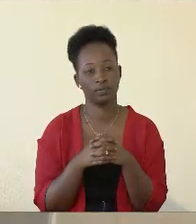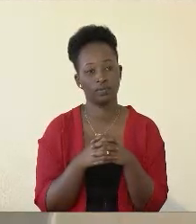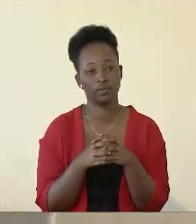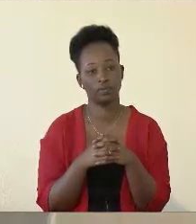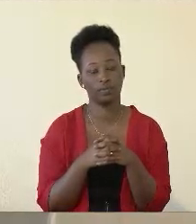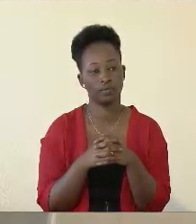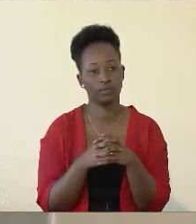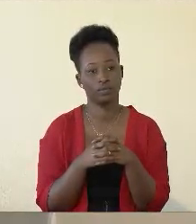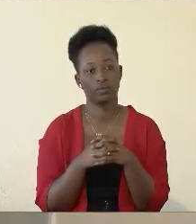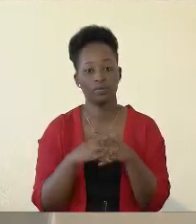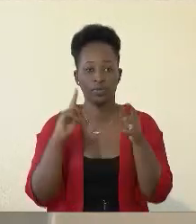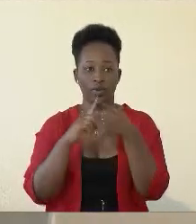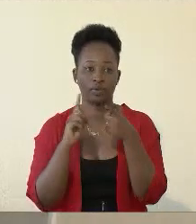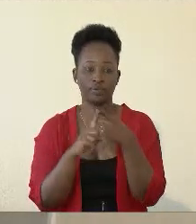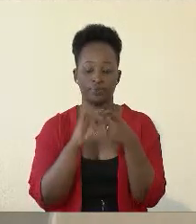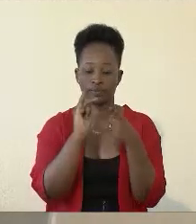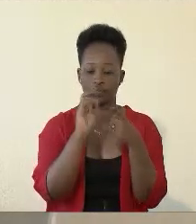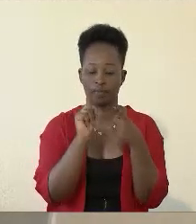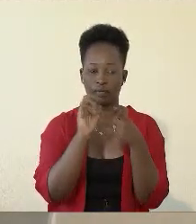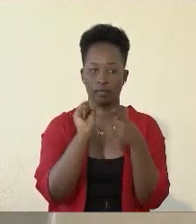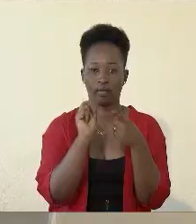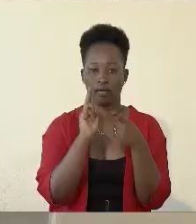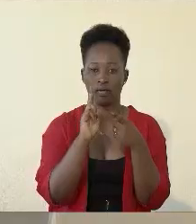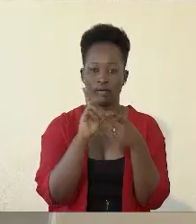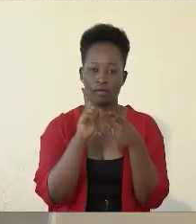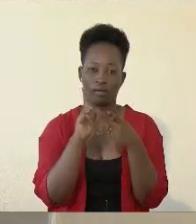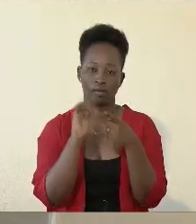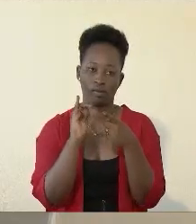These 2 hormones, we have the insulin,